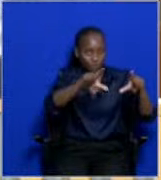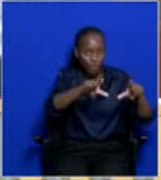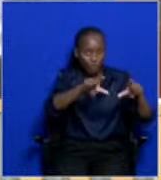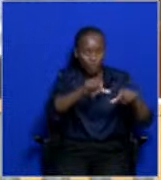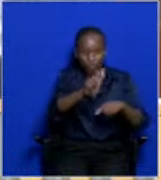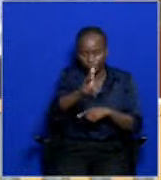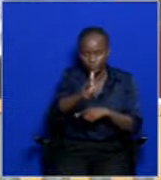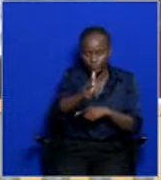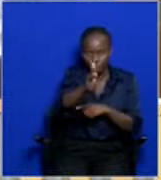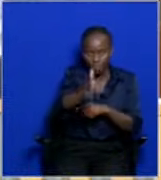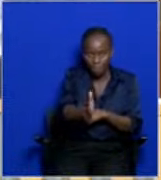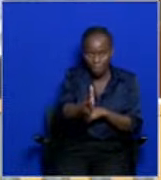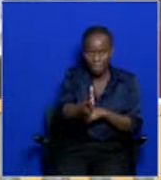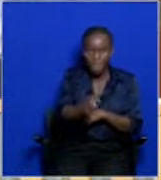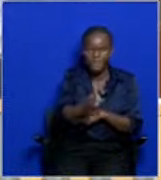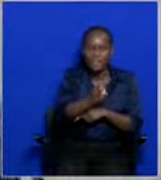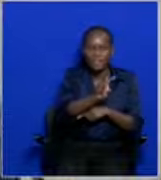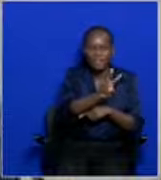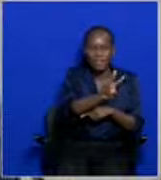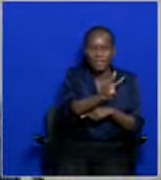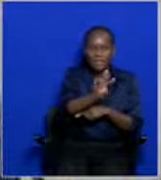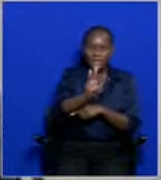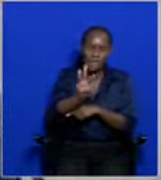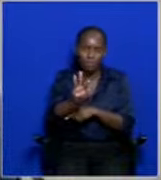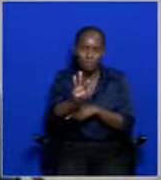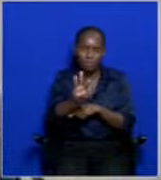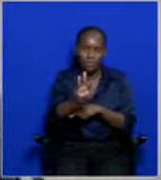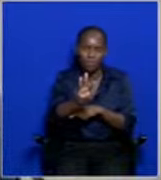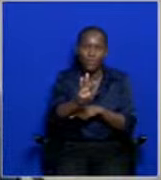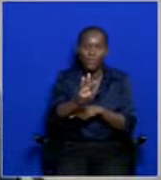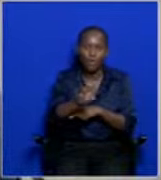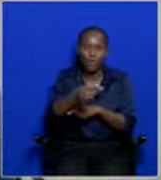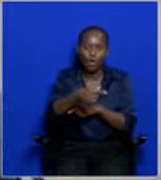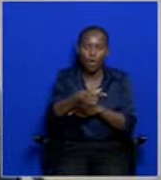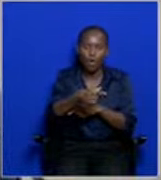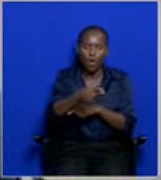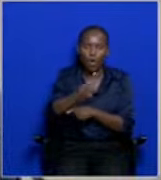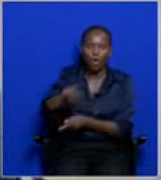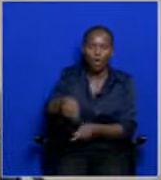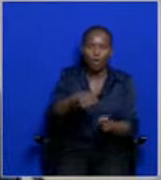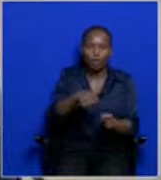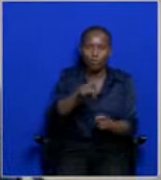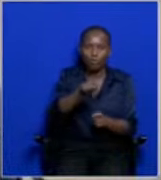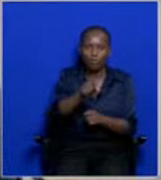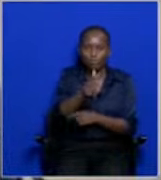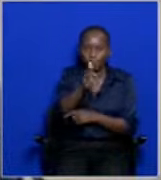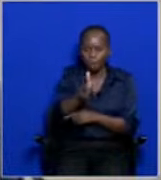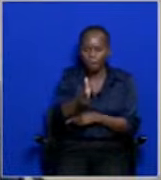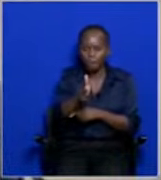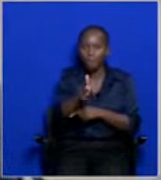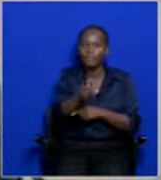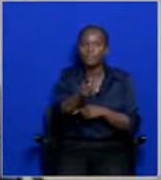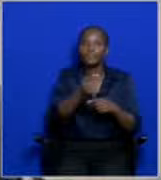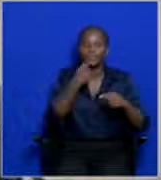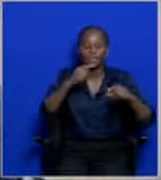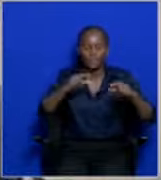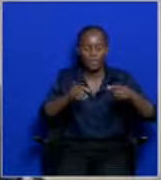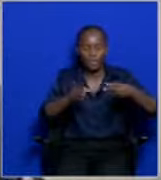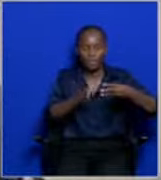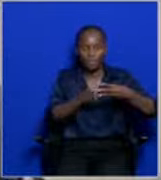police officer talking to somebody in a car on the street. Three, photos of the victim and precious stones.